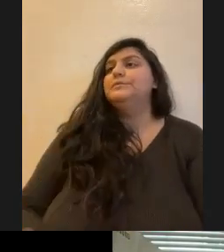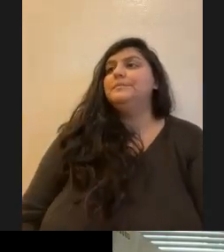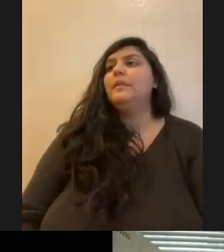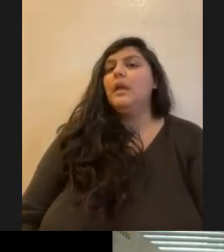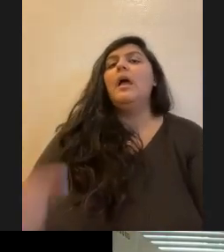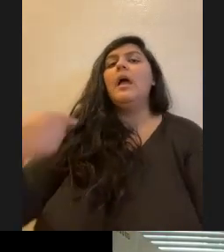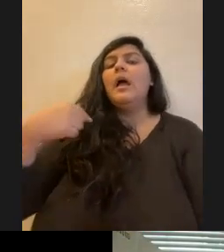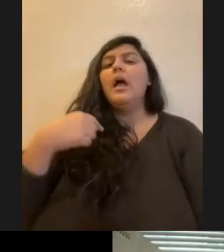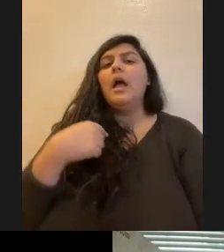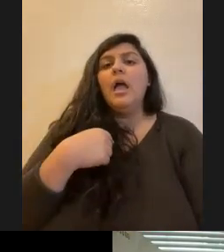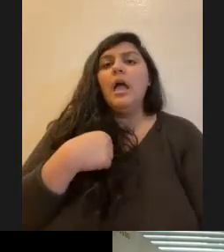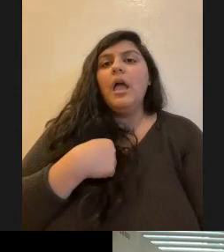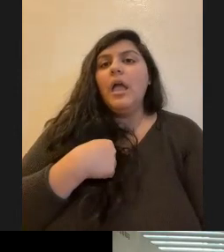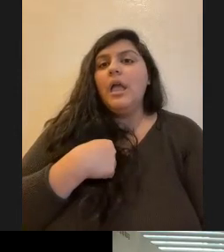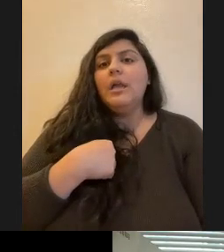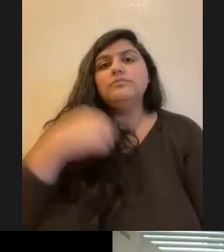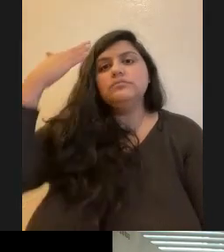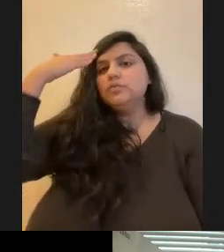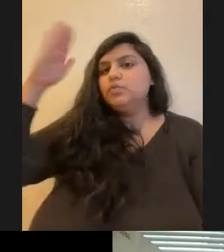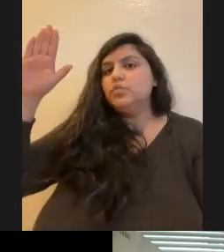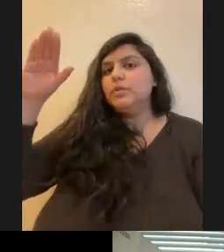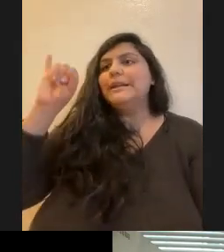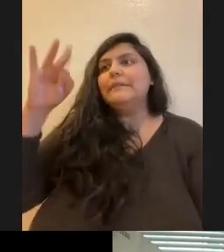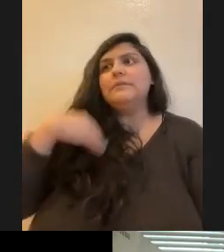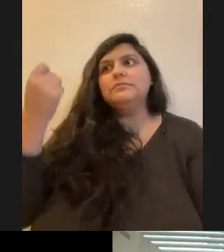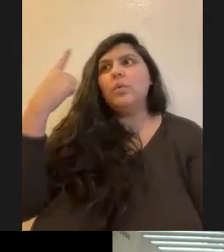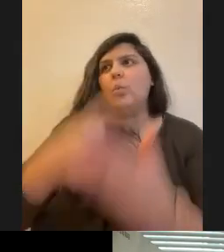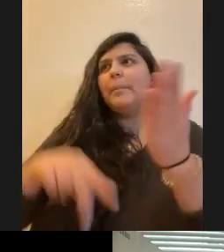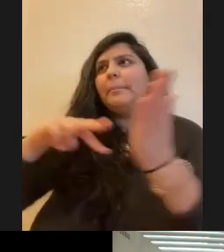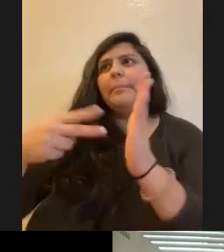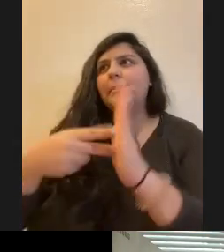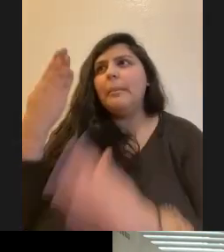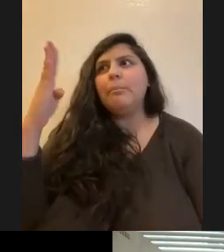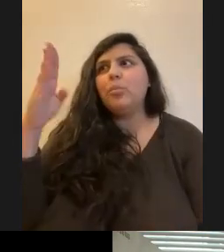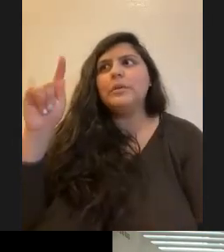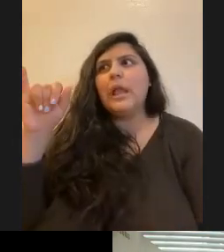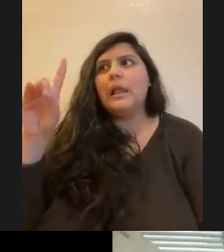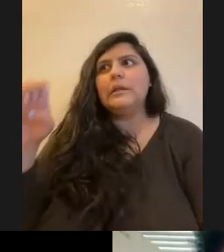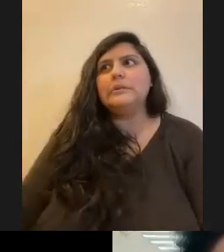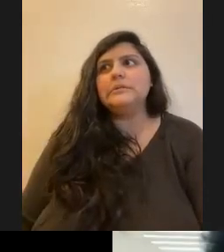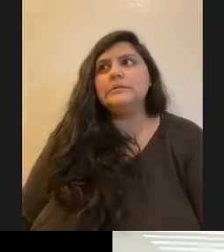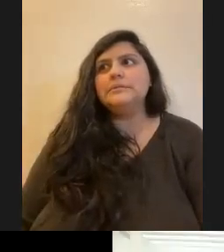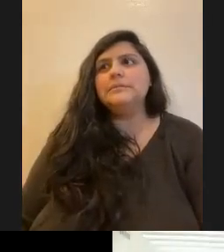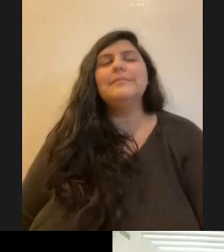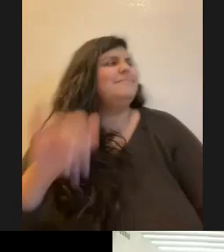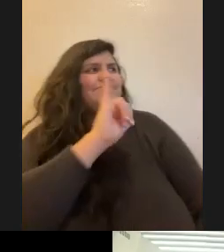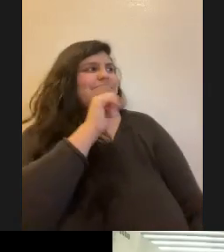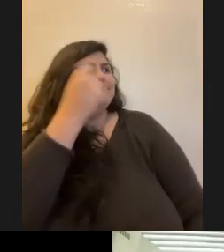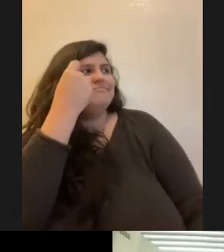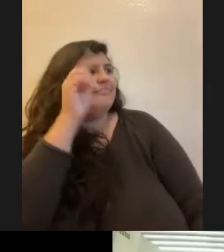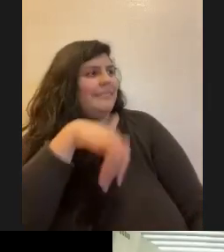I don't know if I know what a blue tide is actually. Same. Okay. Oh my God, I don't